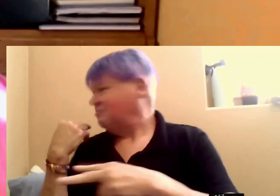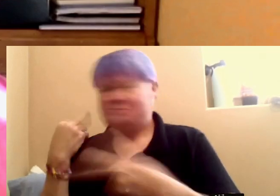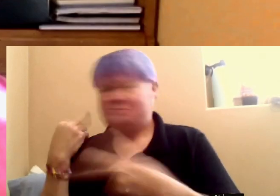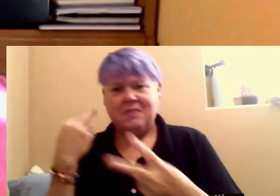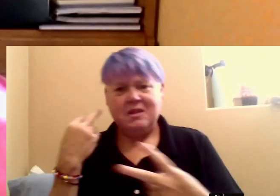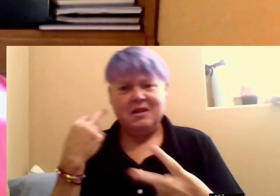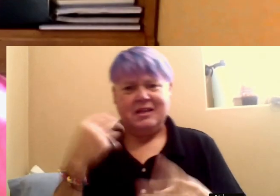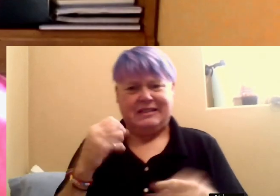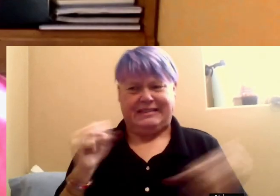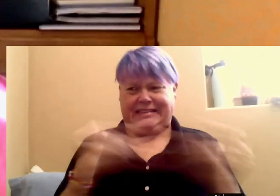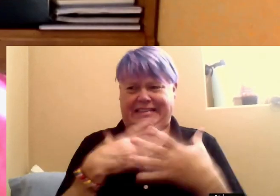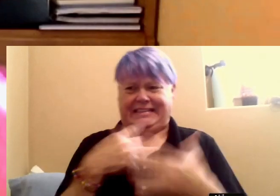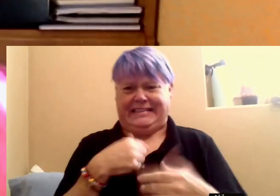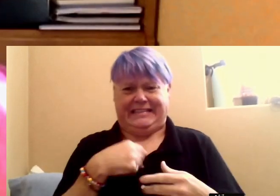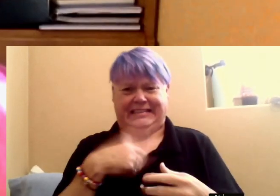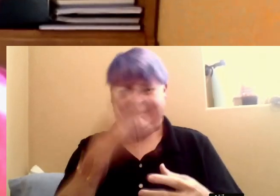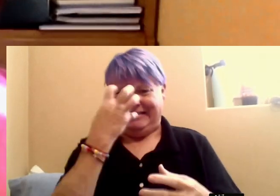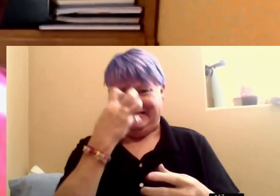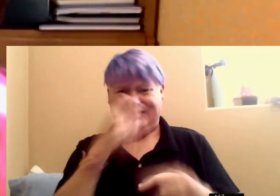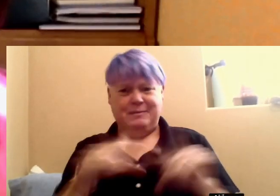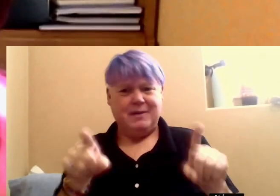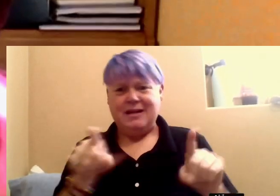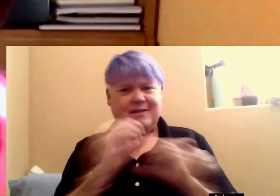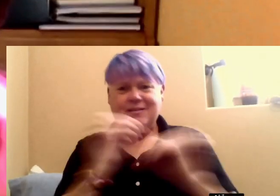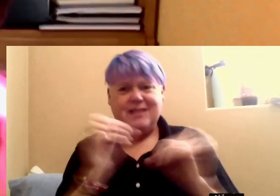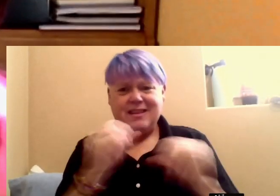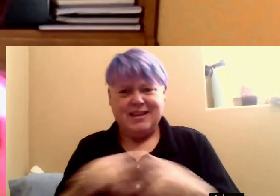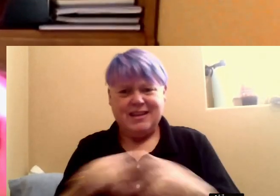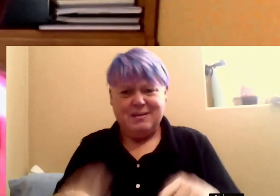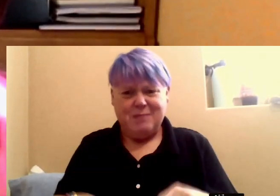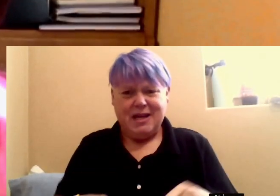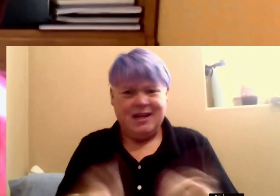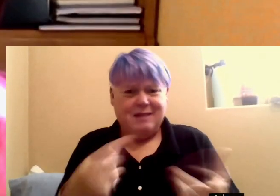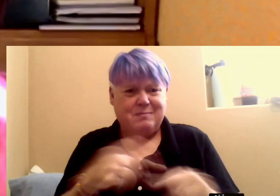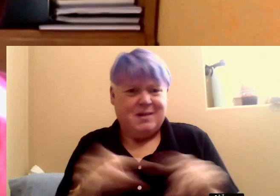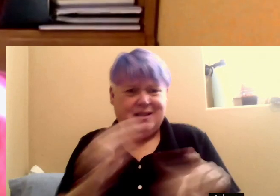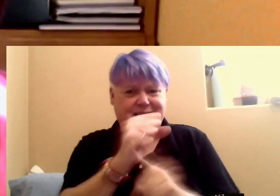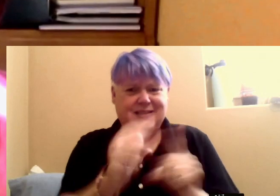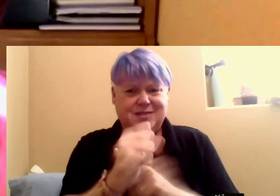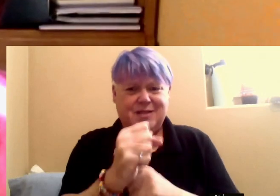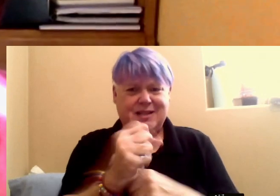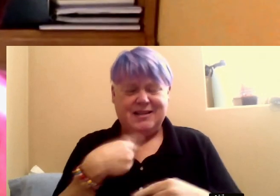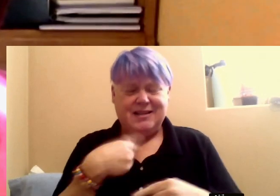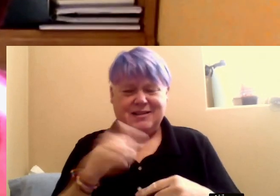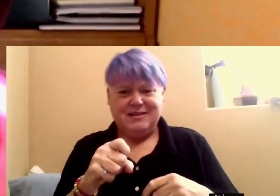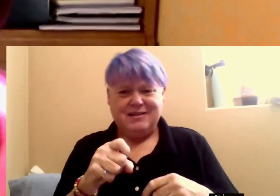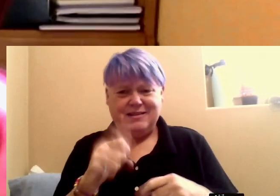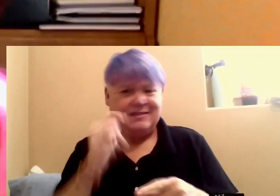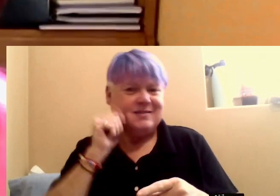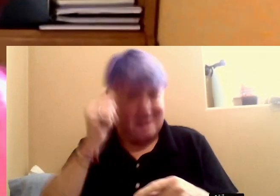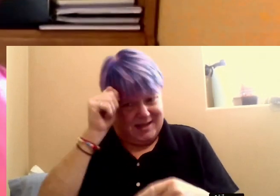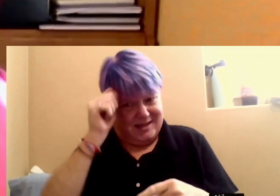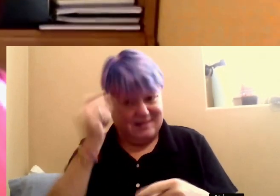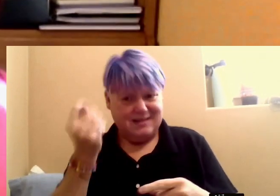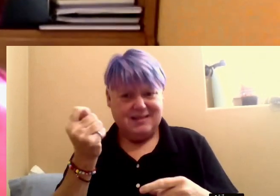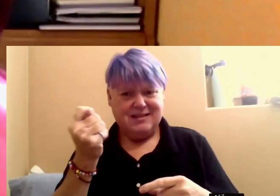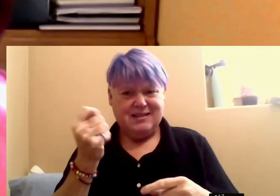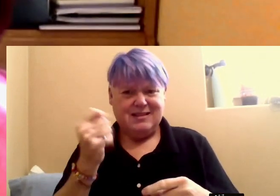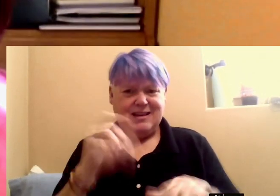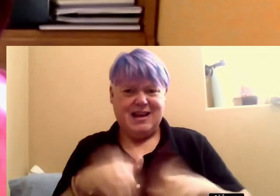me out and I'm getting mad, but I've got nothing in the bag for this situation. I can only muster my teenager. Well, how can I